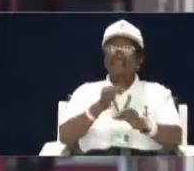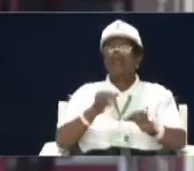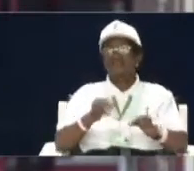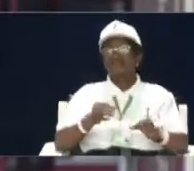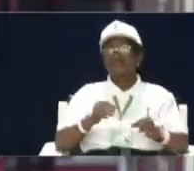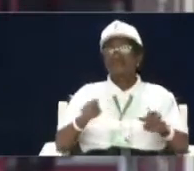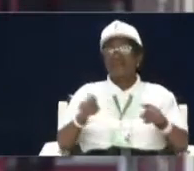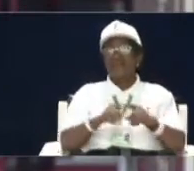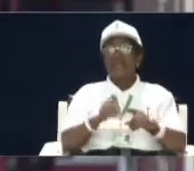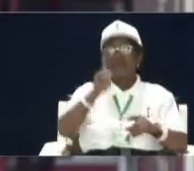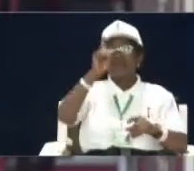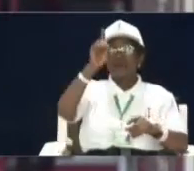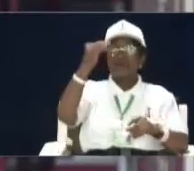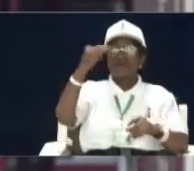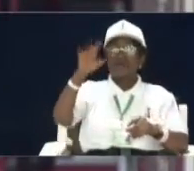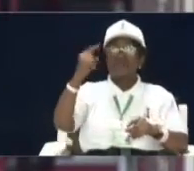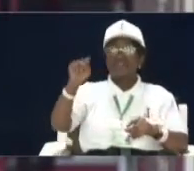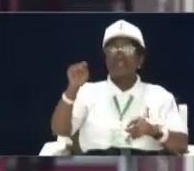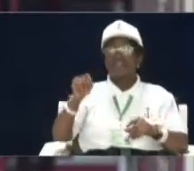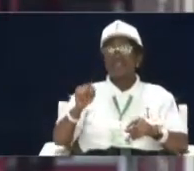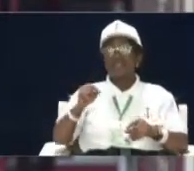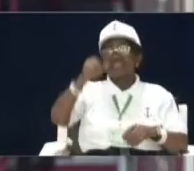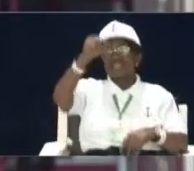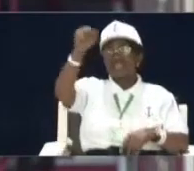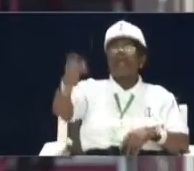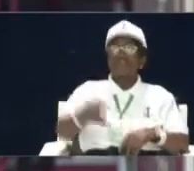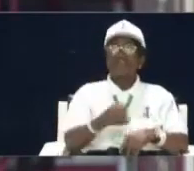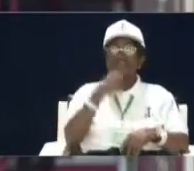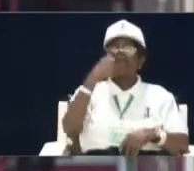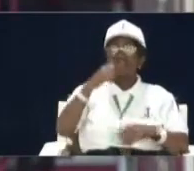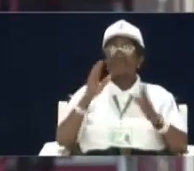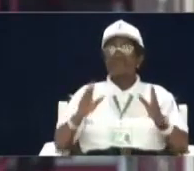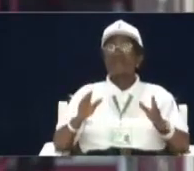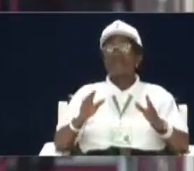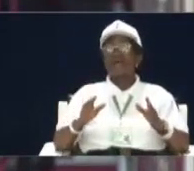And like one of the guest speakers also told you,